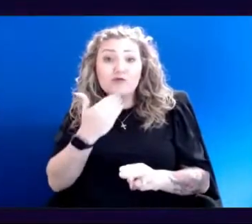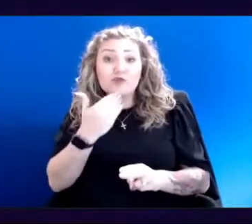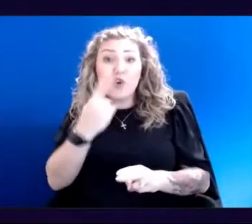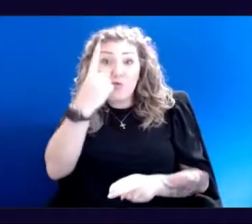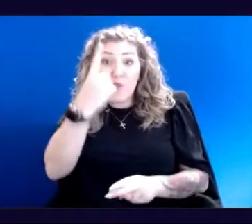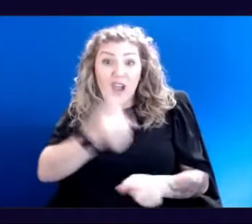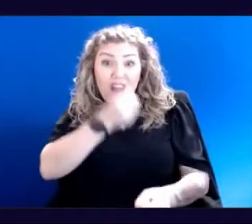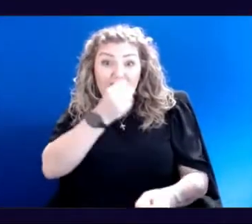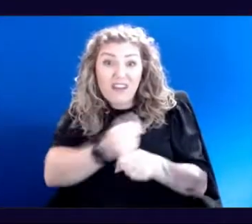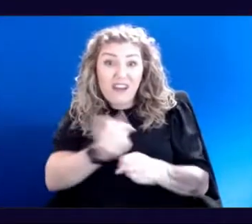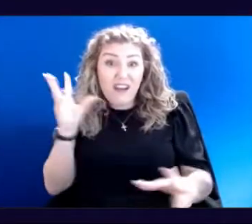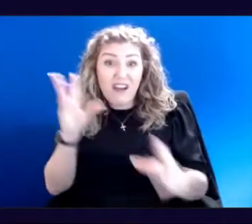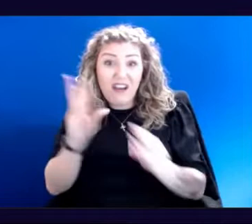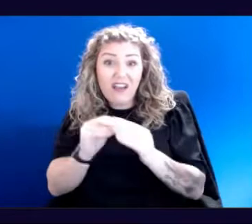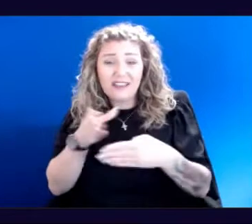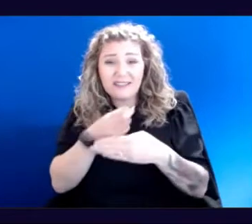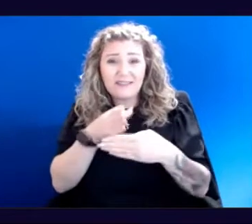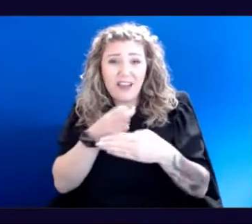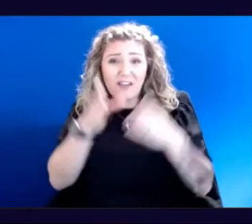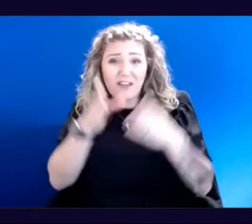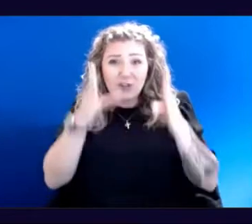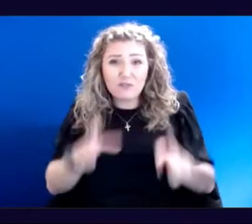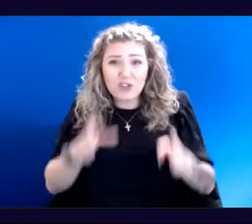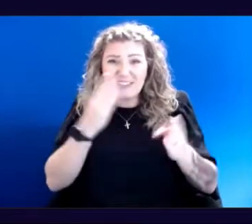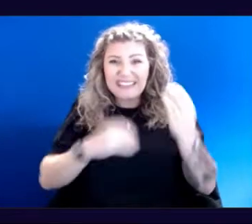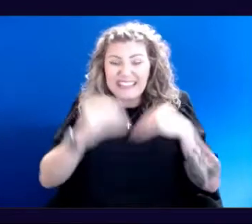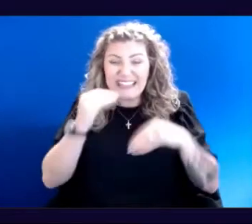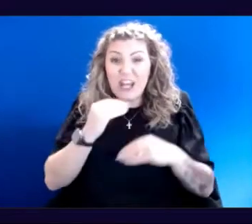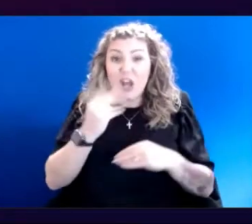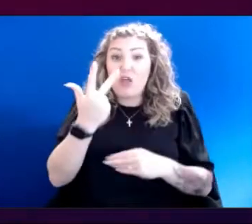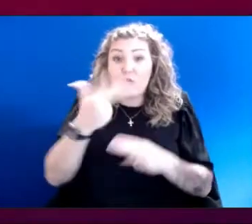That's the average person eating 3 pounds of sugar a week.